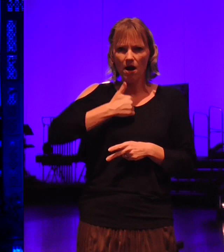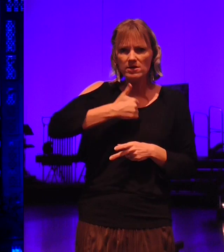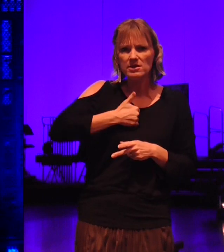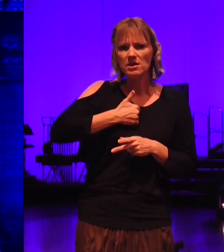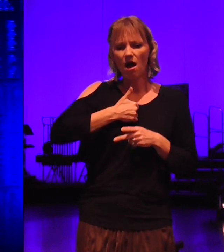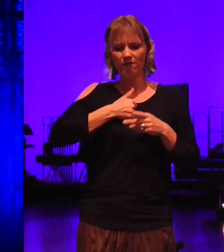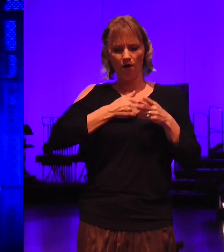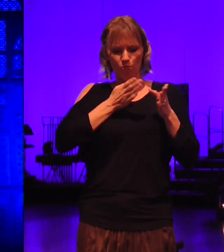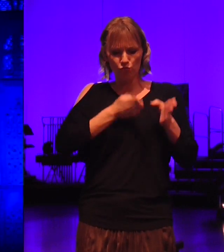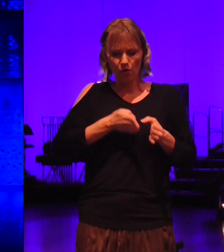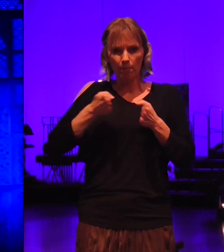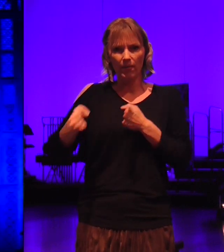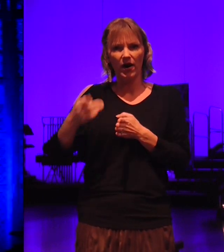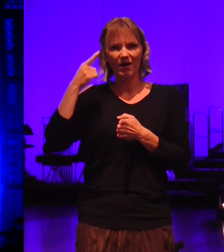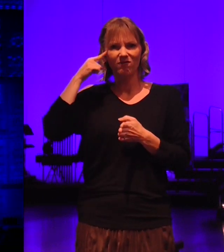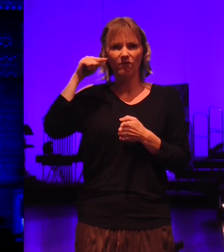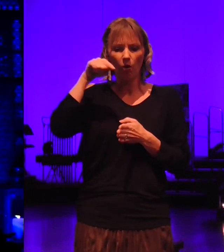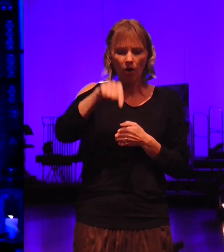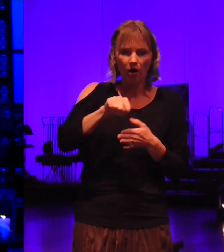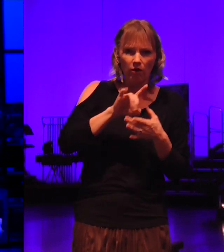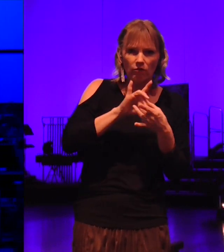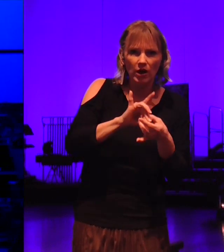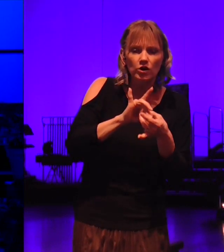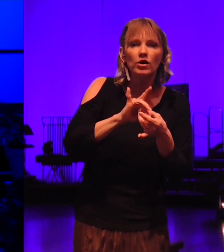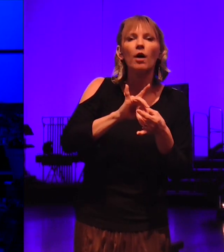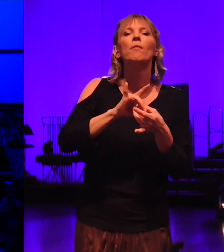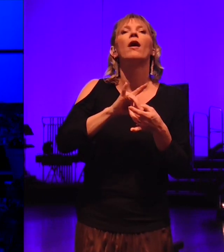such a relationship that I would get it.